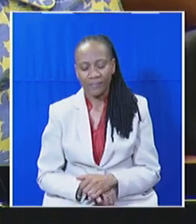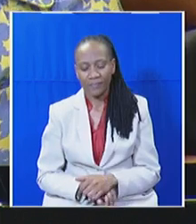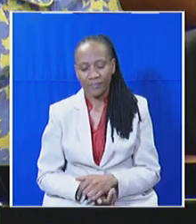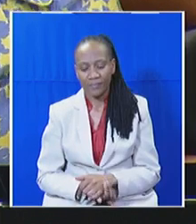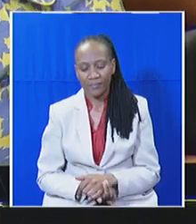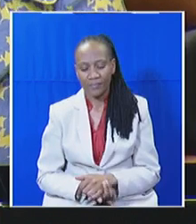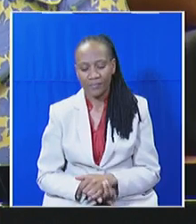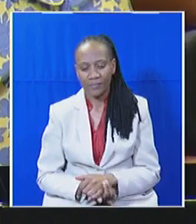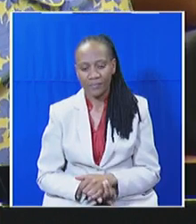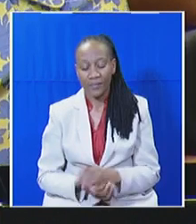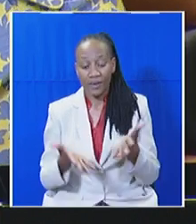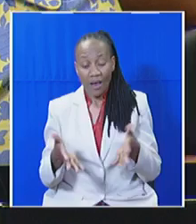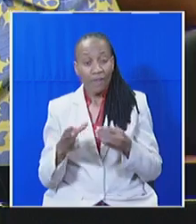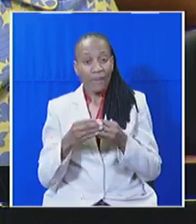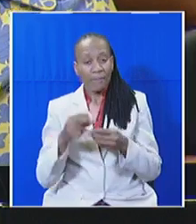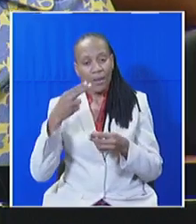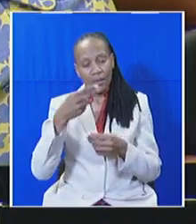The Honorable Shengwa.